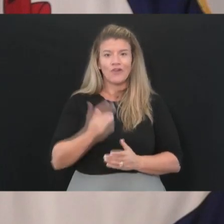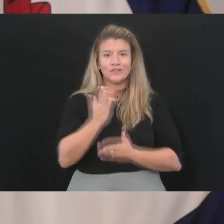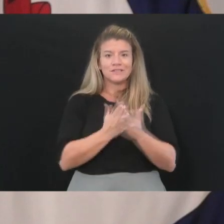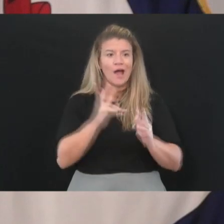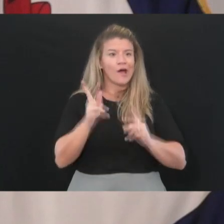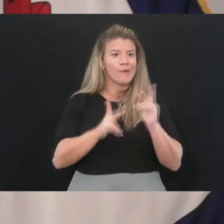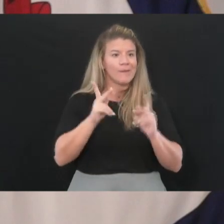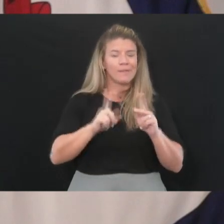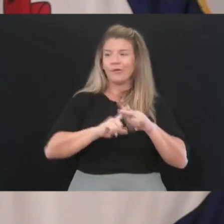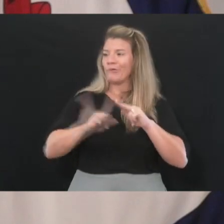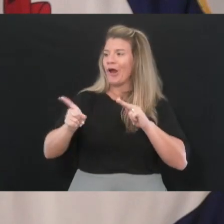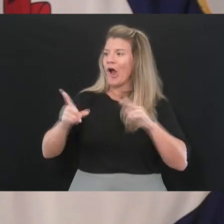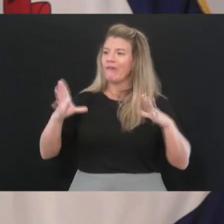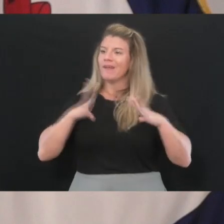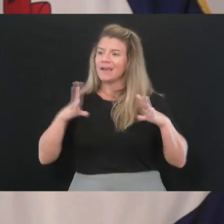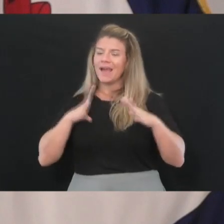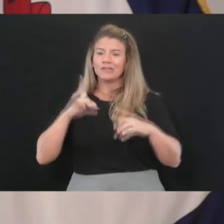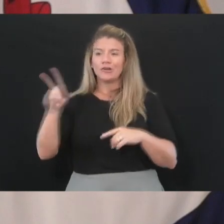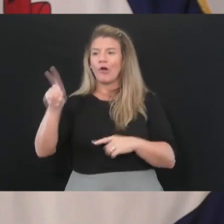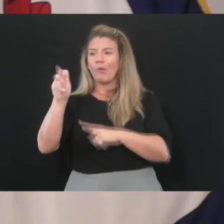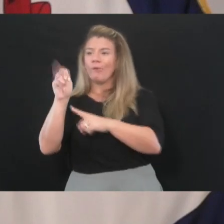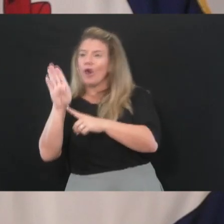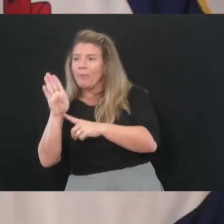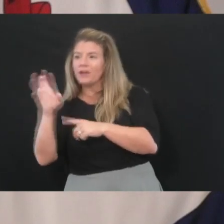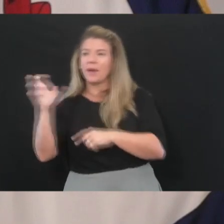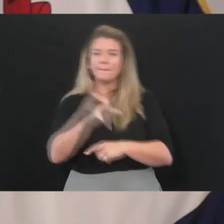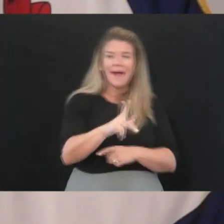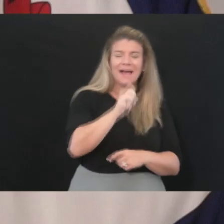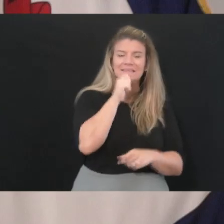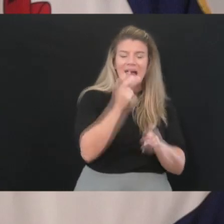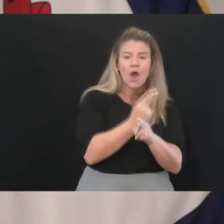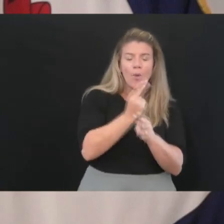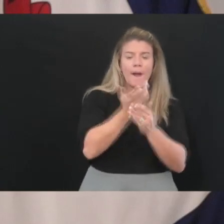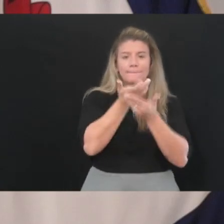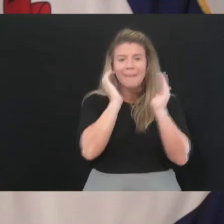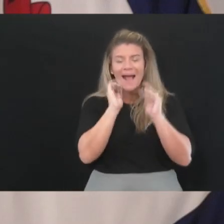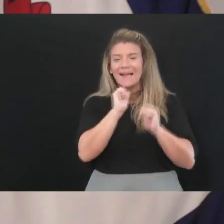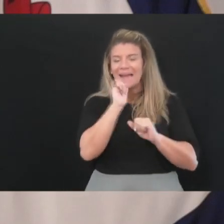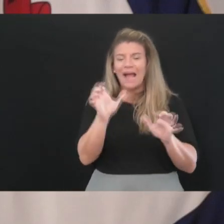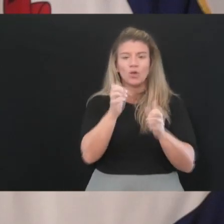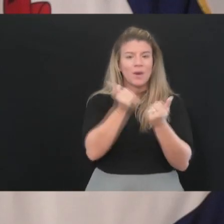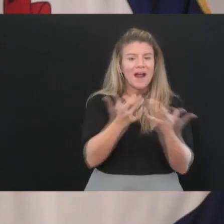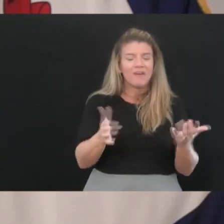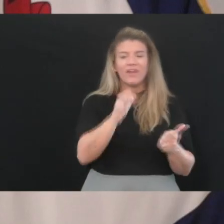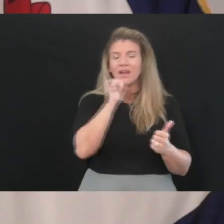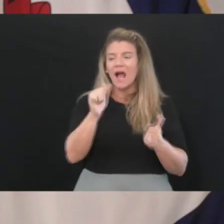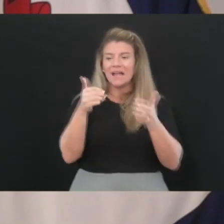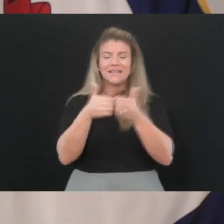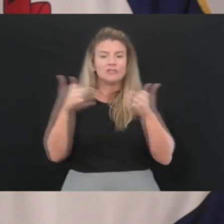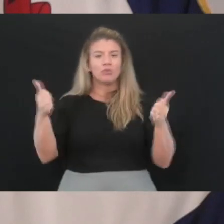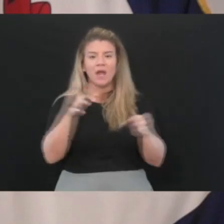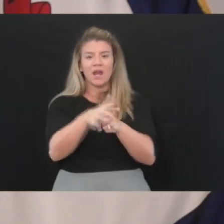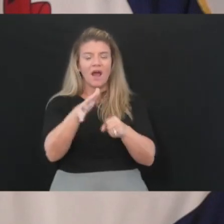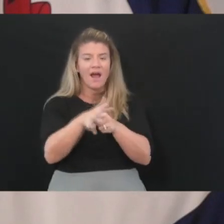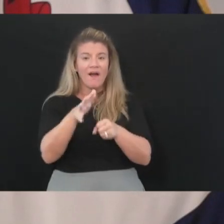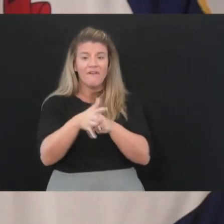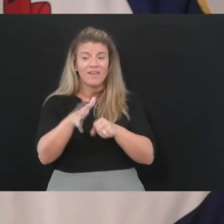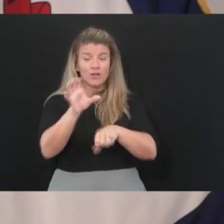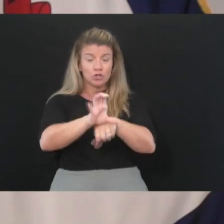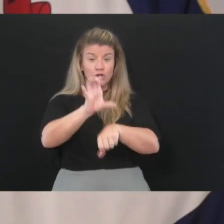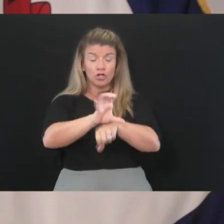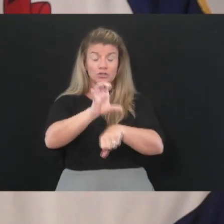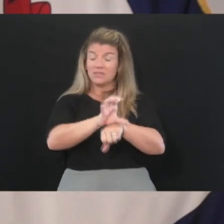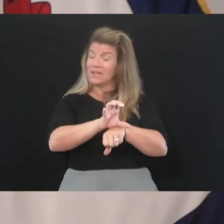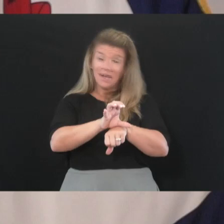Beach, coming back, doing those kind of things, not wearing masks, not distancing in the churches and all that's going to